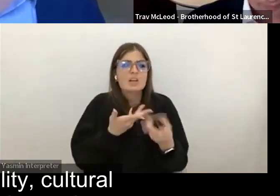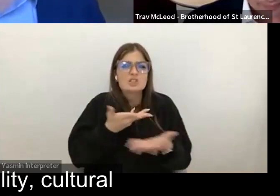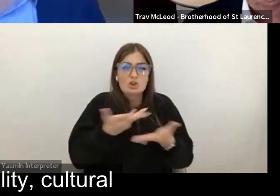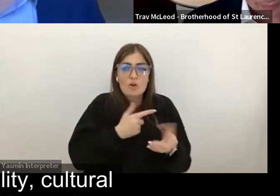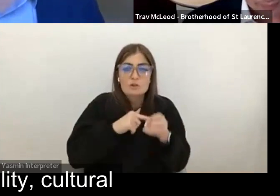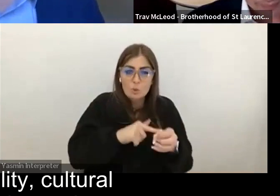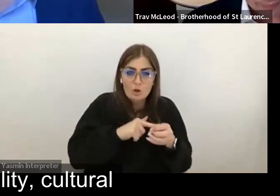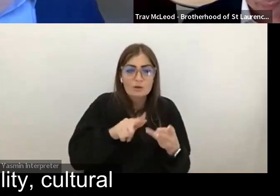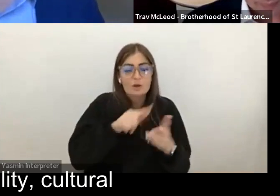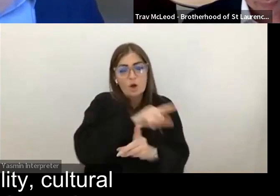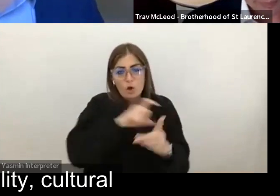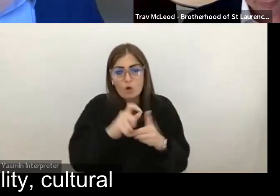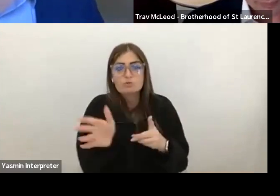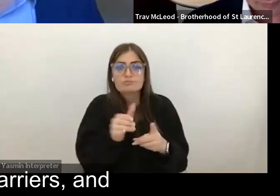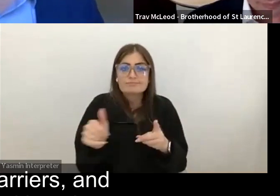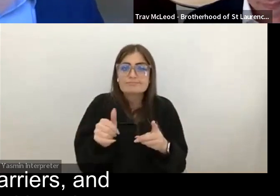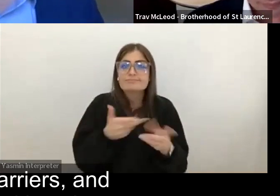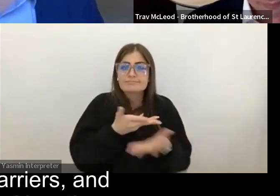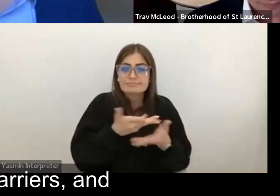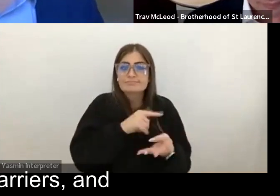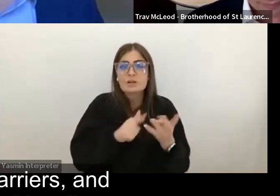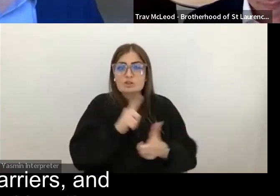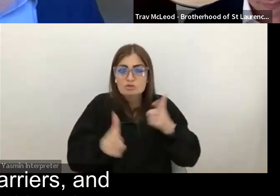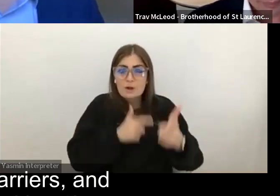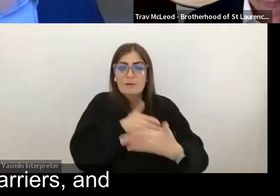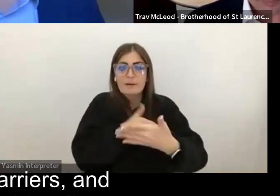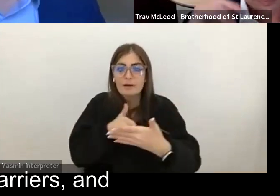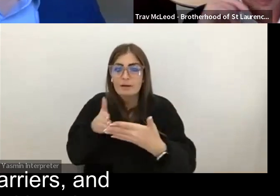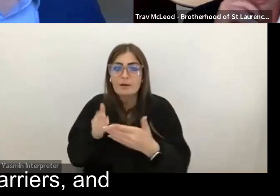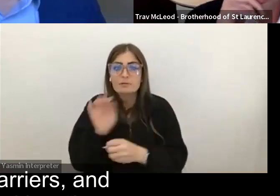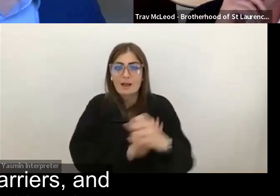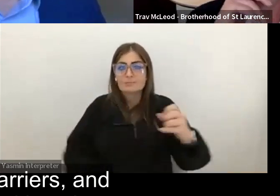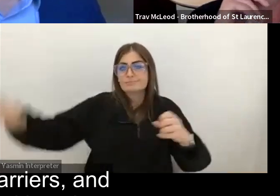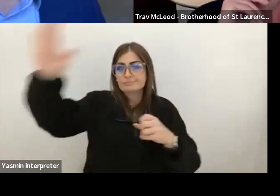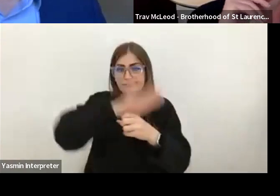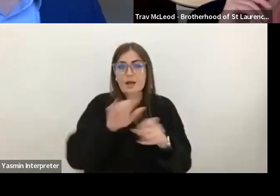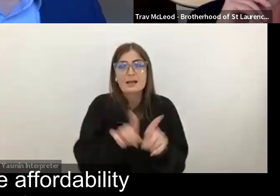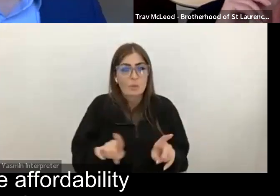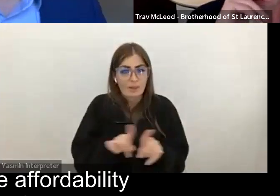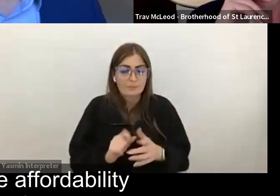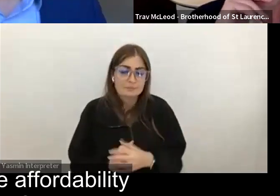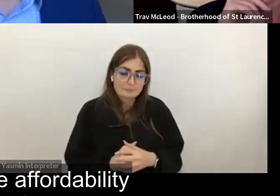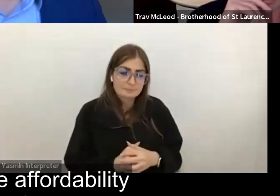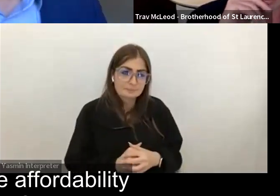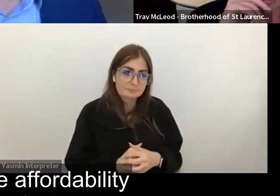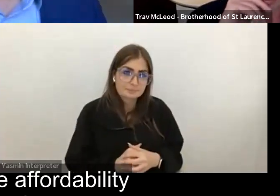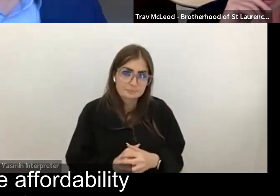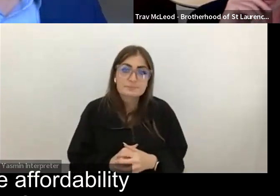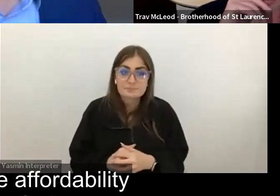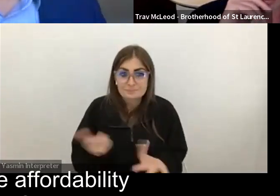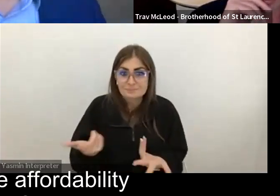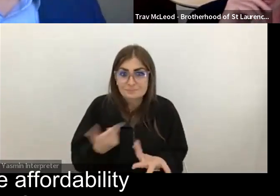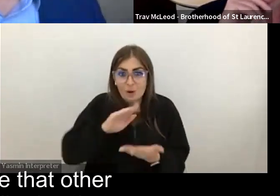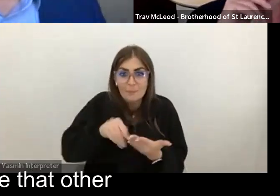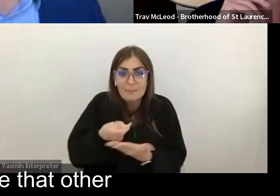cultural competency in services, transport barriers and geographical location. And of course, affordability is a